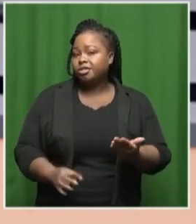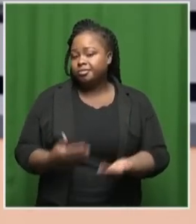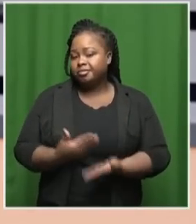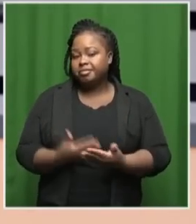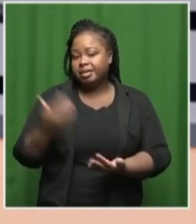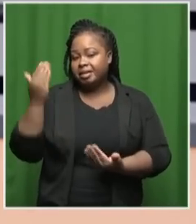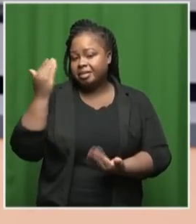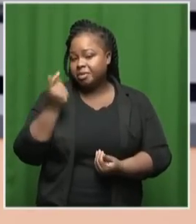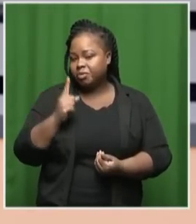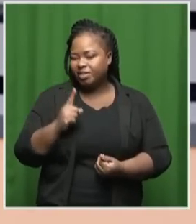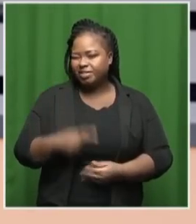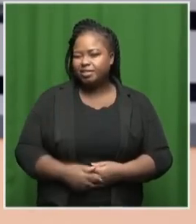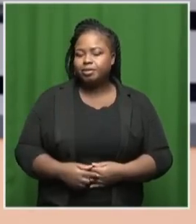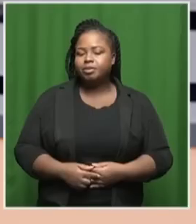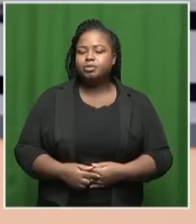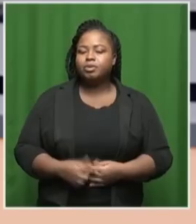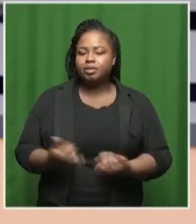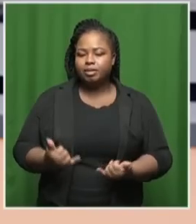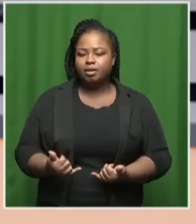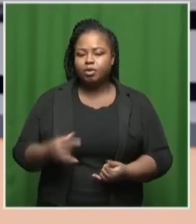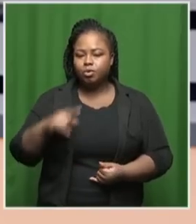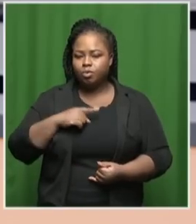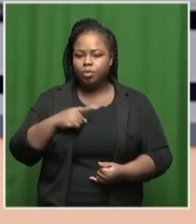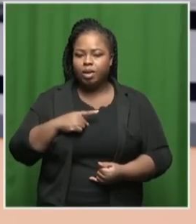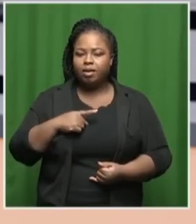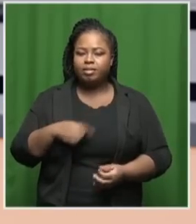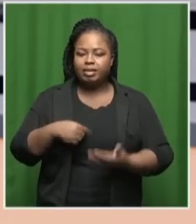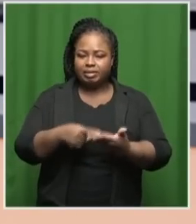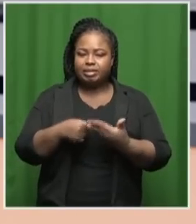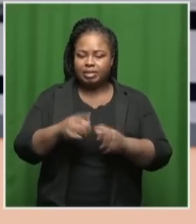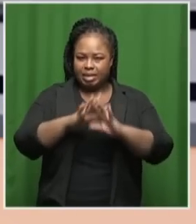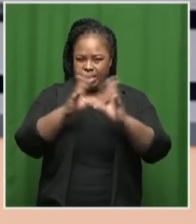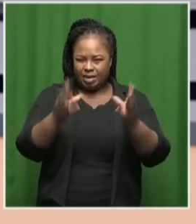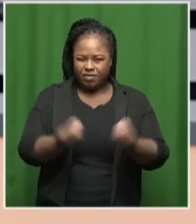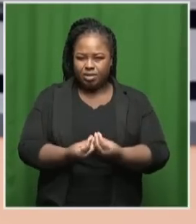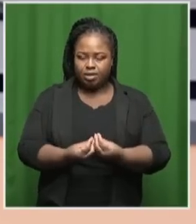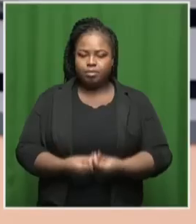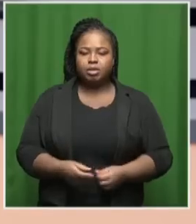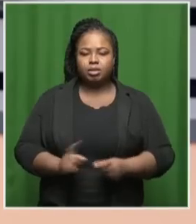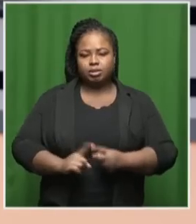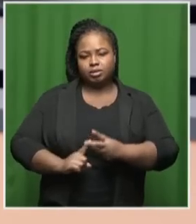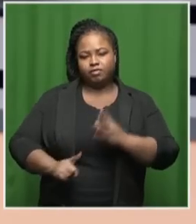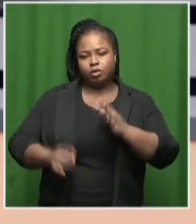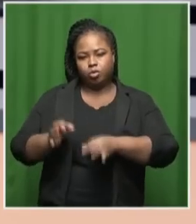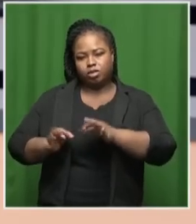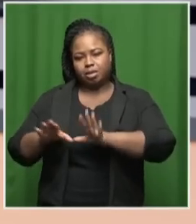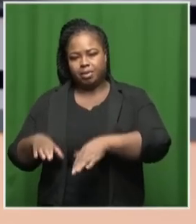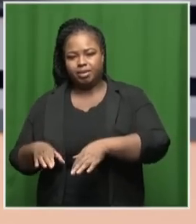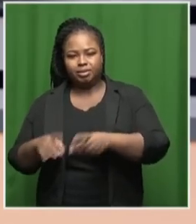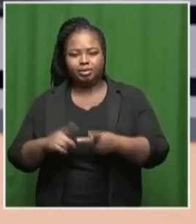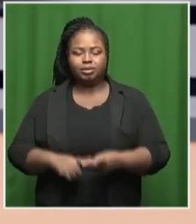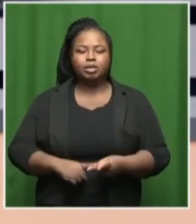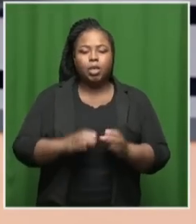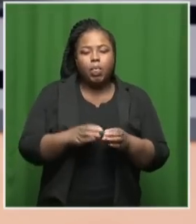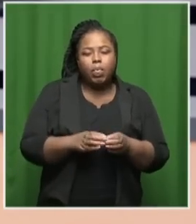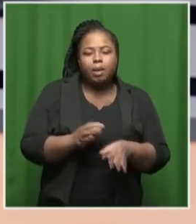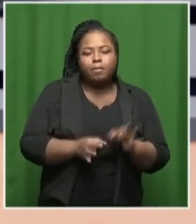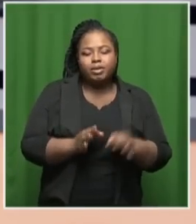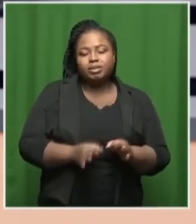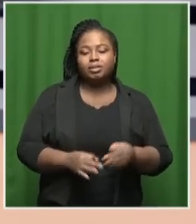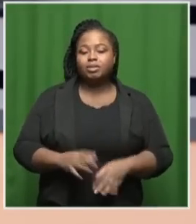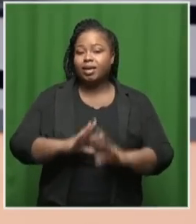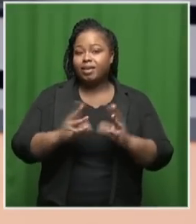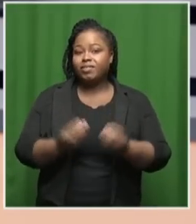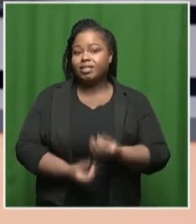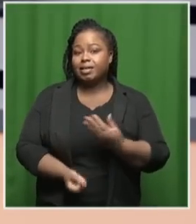some of the scenarios, we didn't even get to the Moonshot Pact, because that's also discussed in here, as well as the different parties, the smaller parties, and the events that have led us to